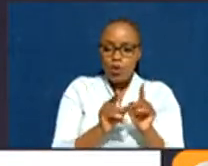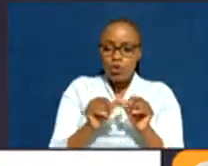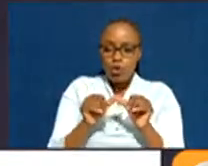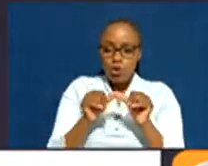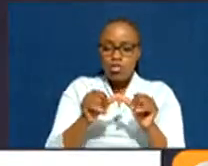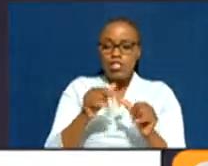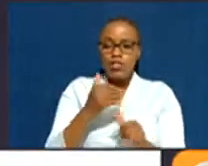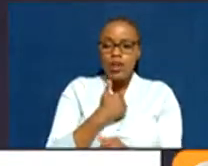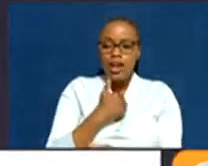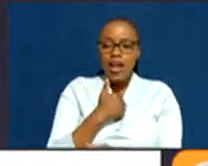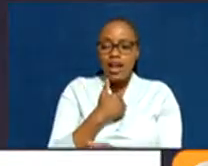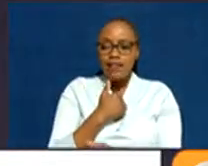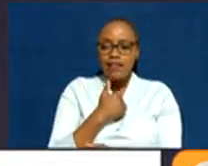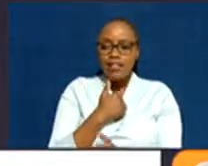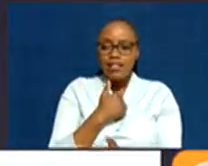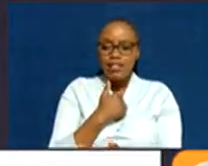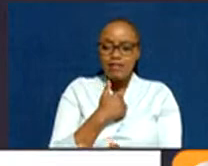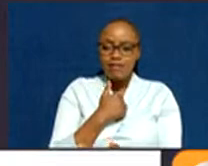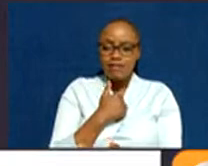some residual